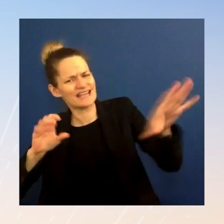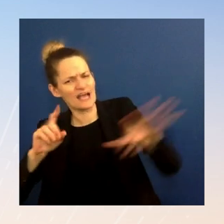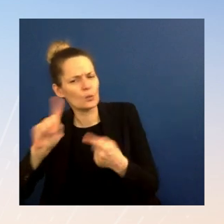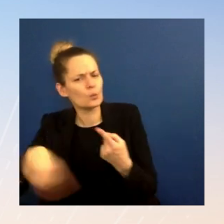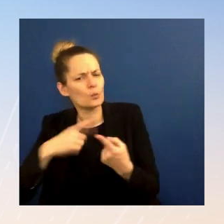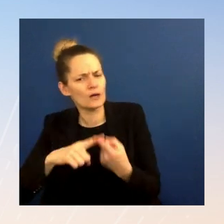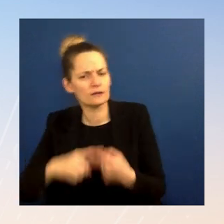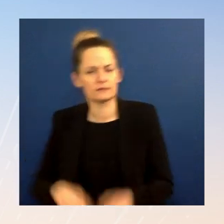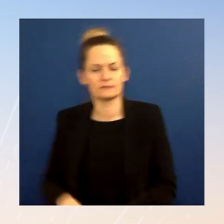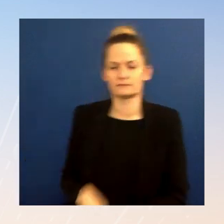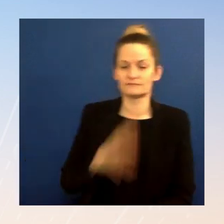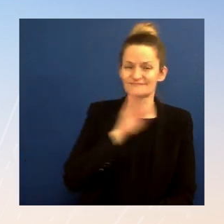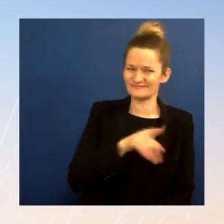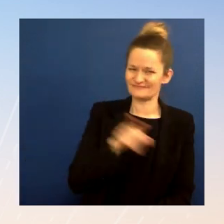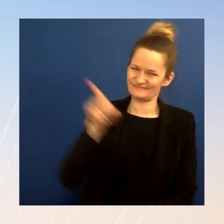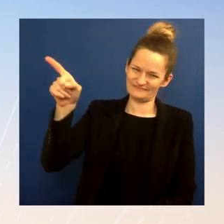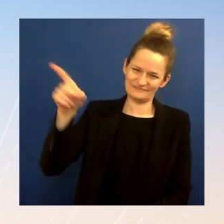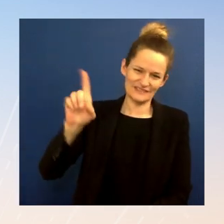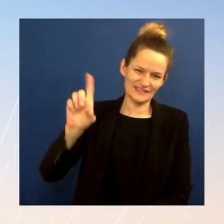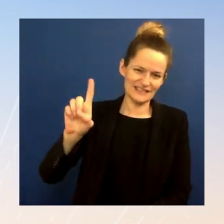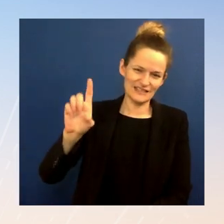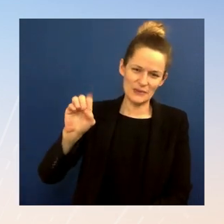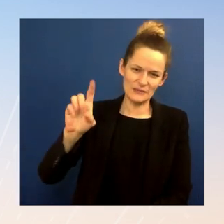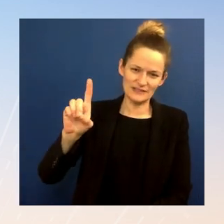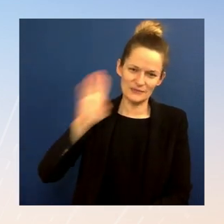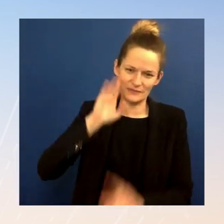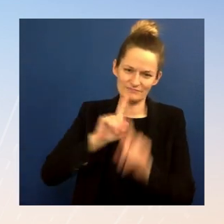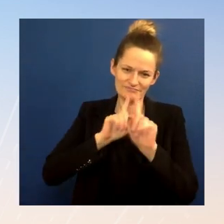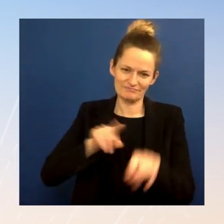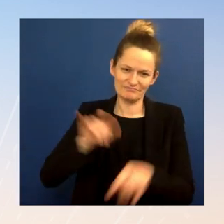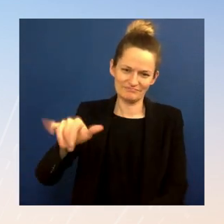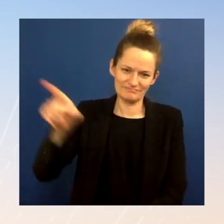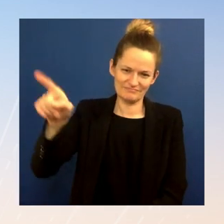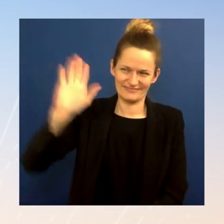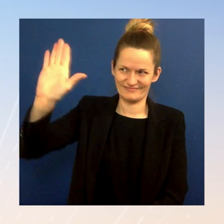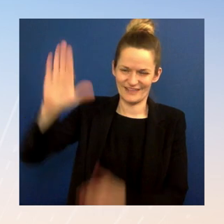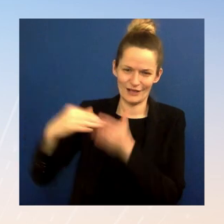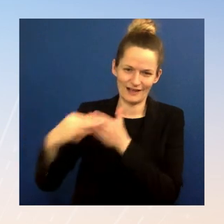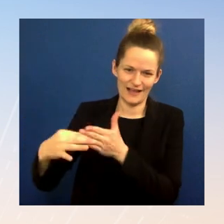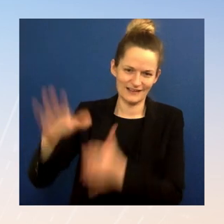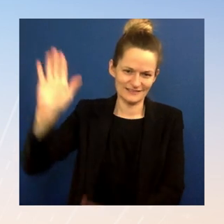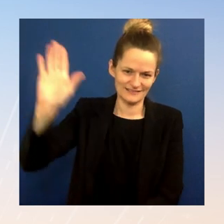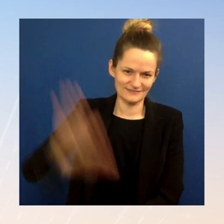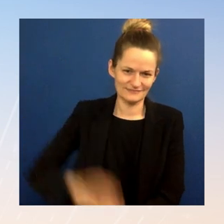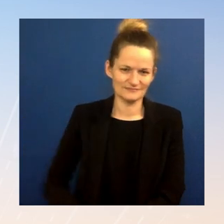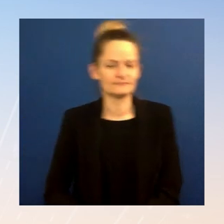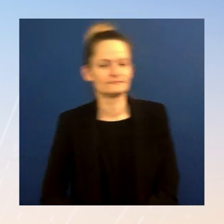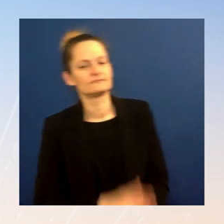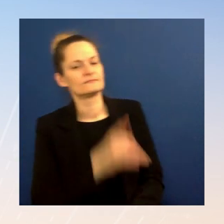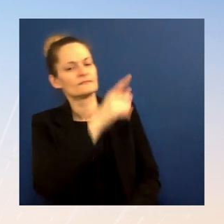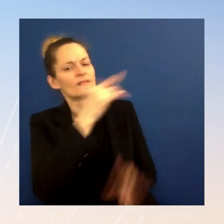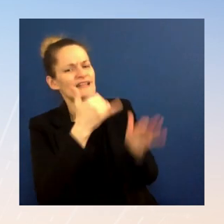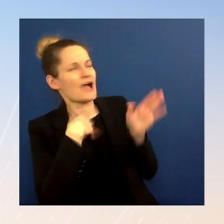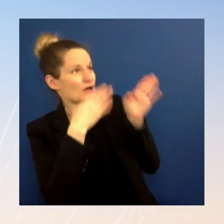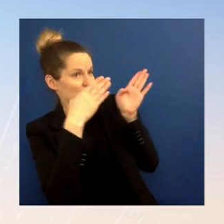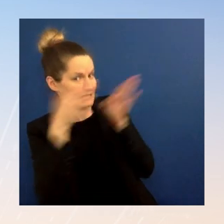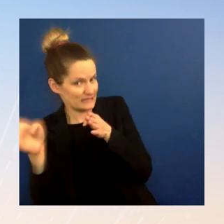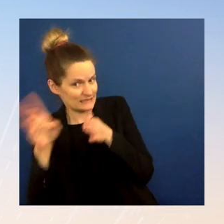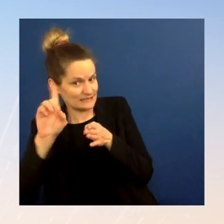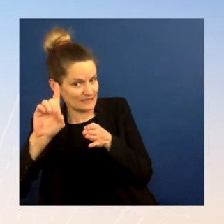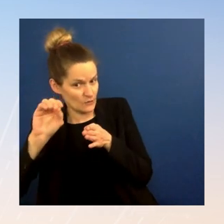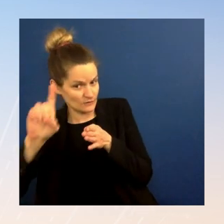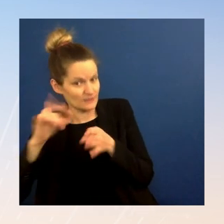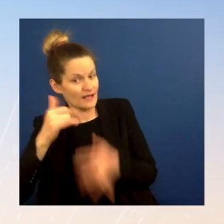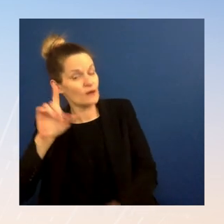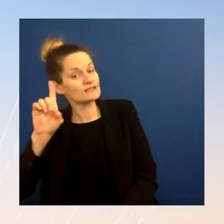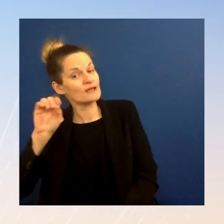more operational specifics. And to stay on the Department of Defense, sure. The Defense Secretary was speaking with his Slovakian counterpart,